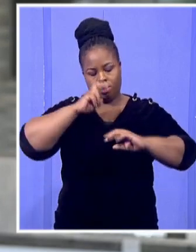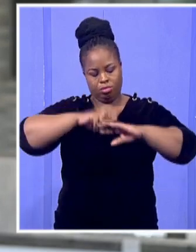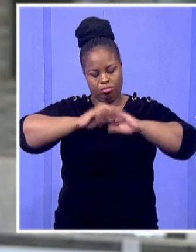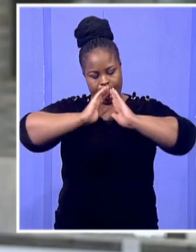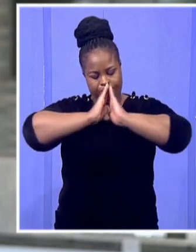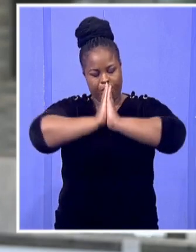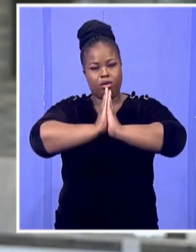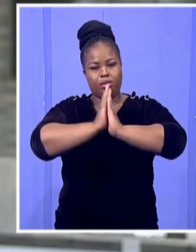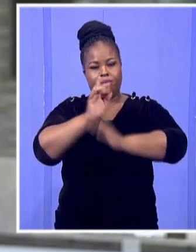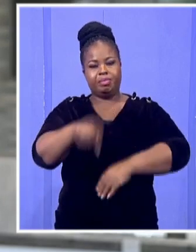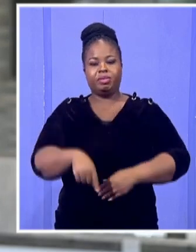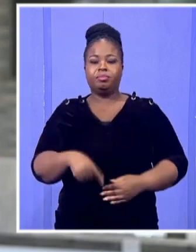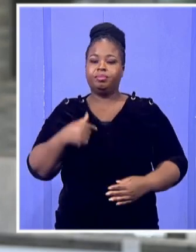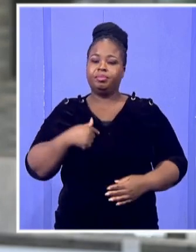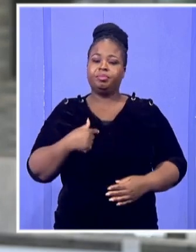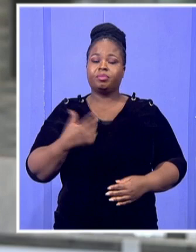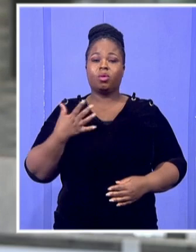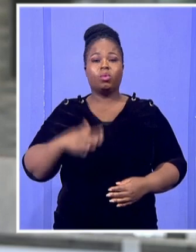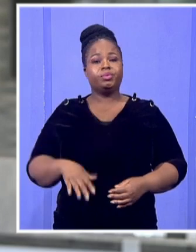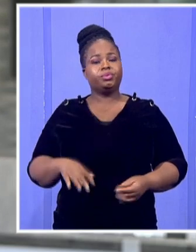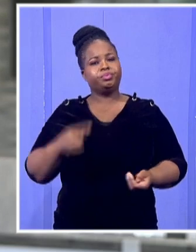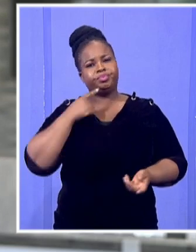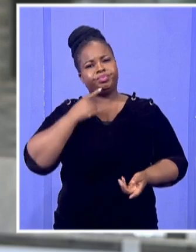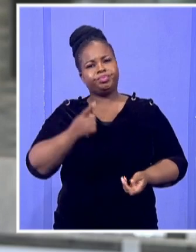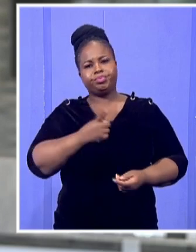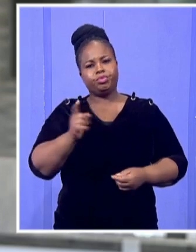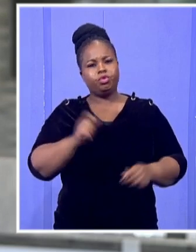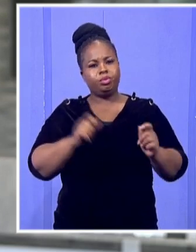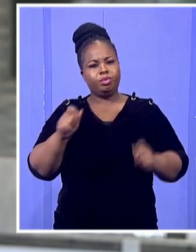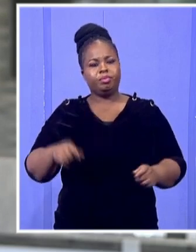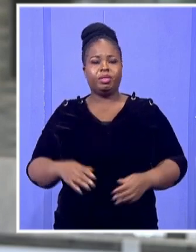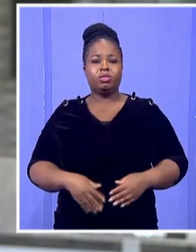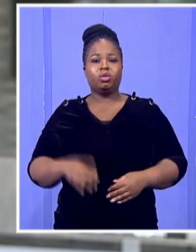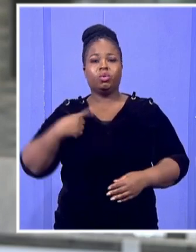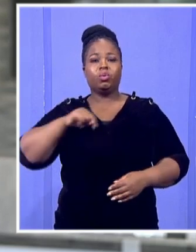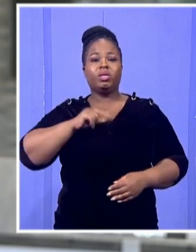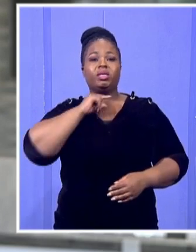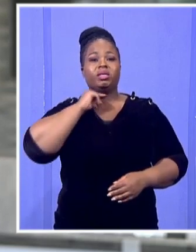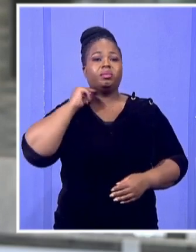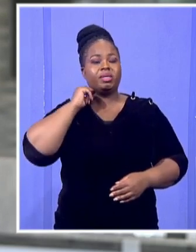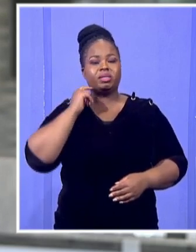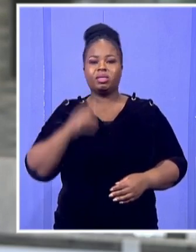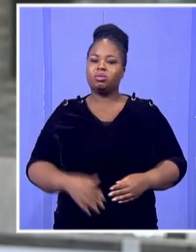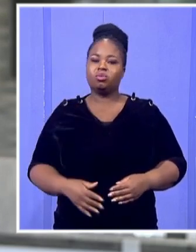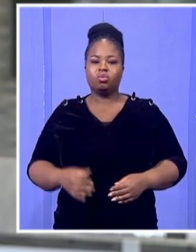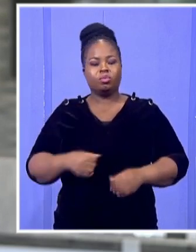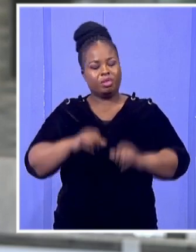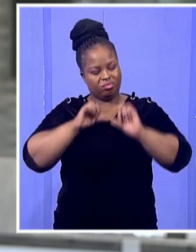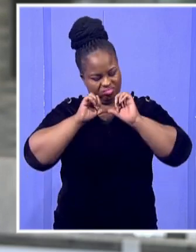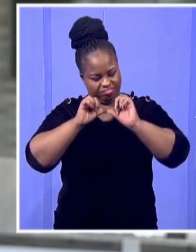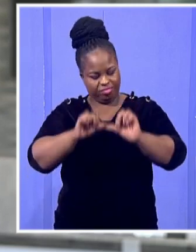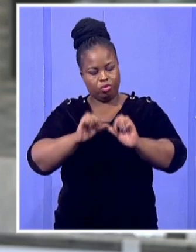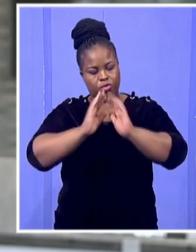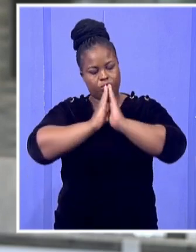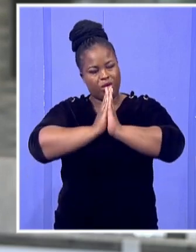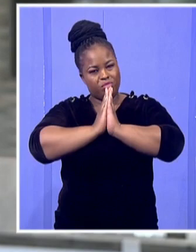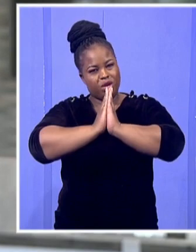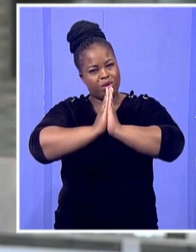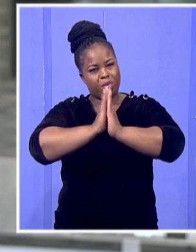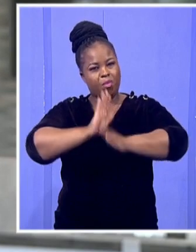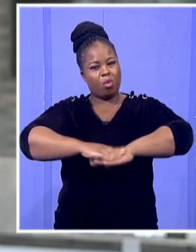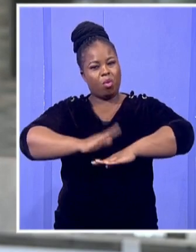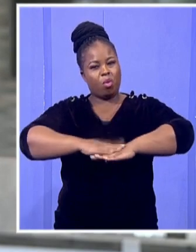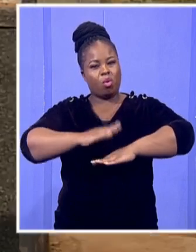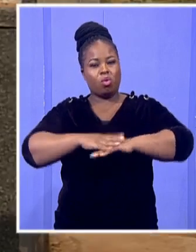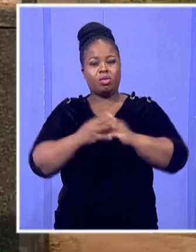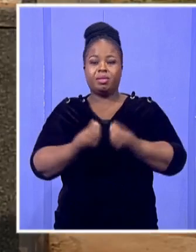I can give courage, to us as clergy is that we must never cease to pray. Definitely we must pray until